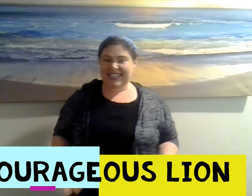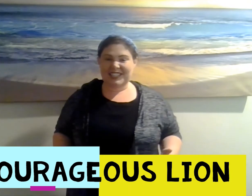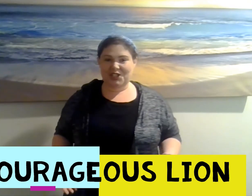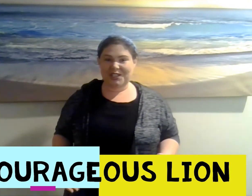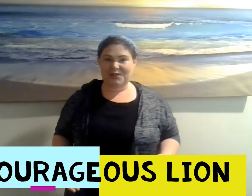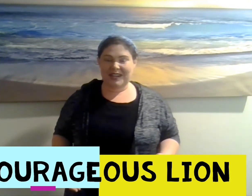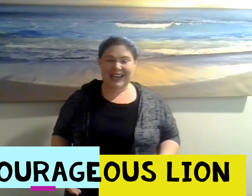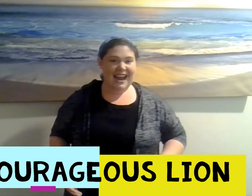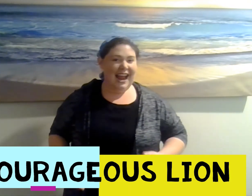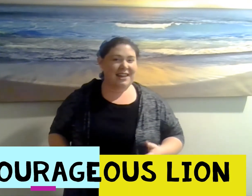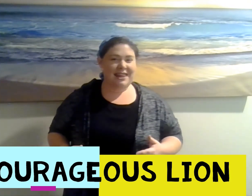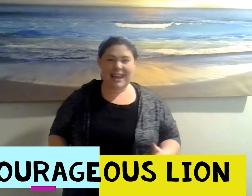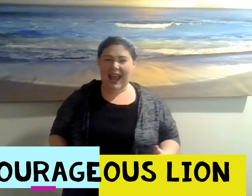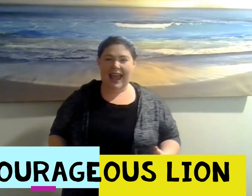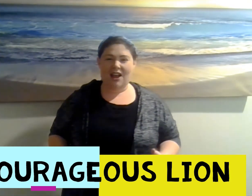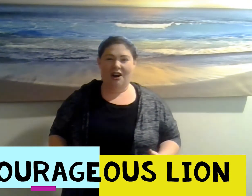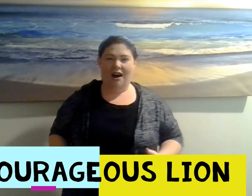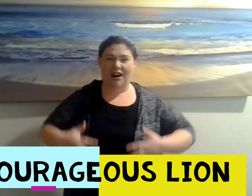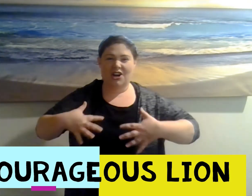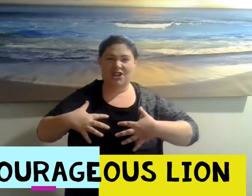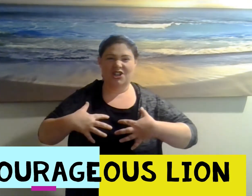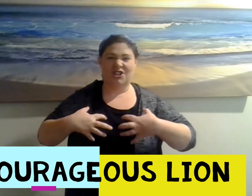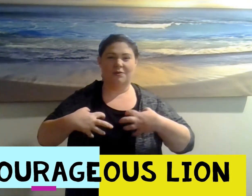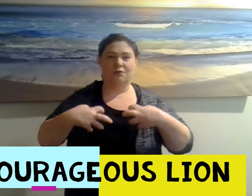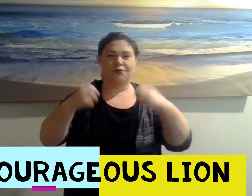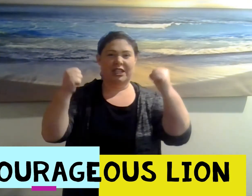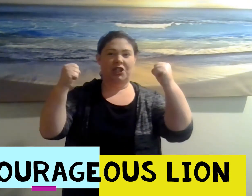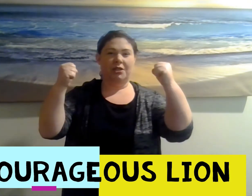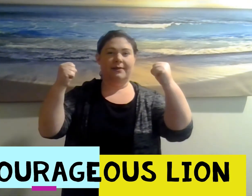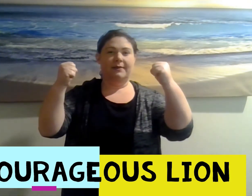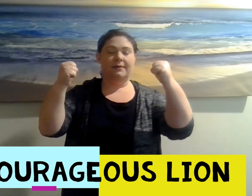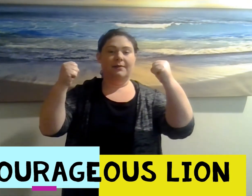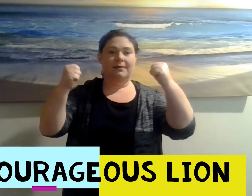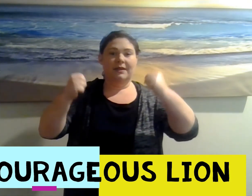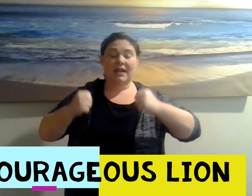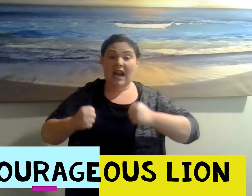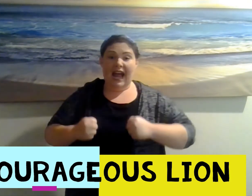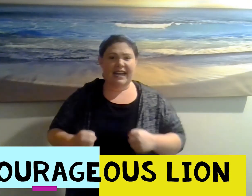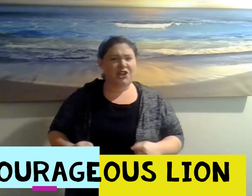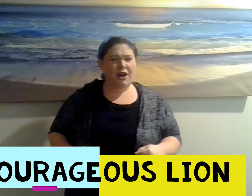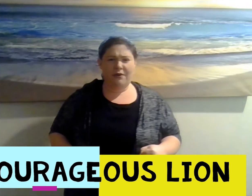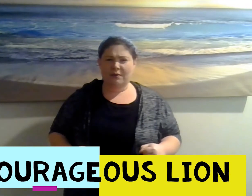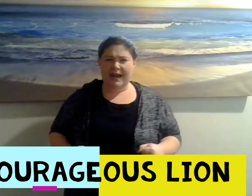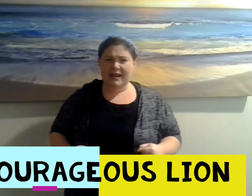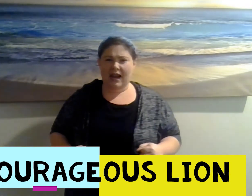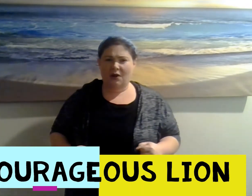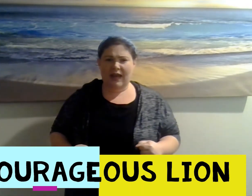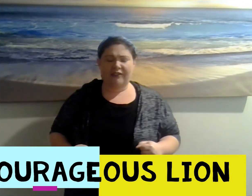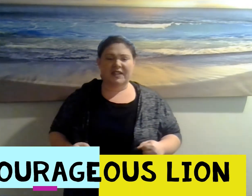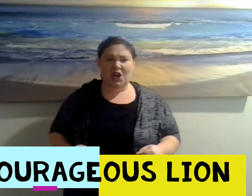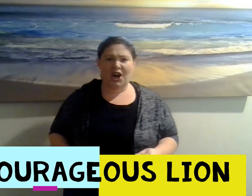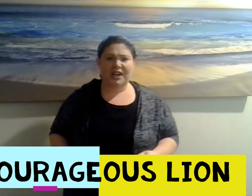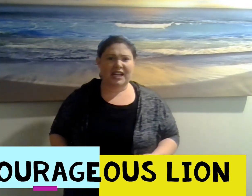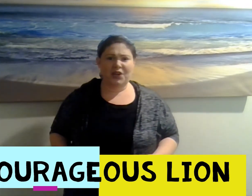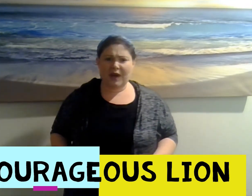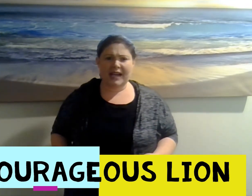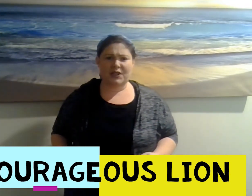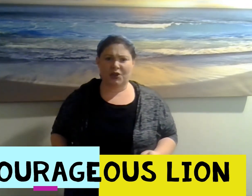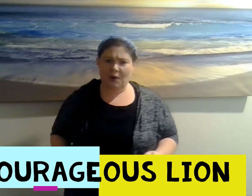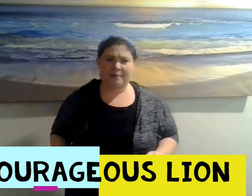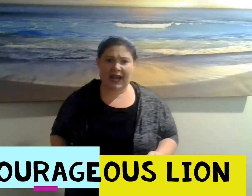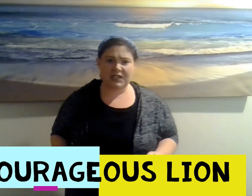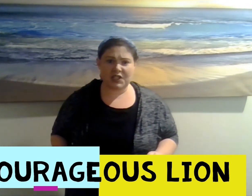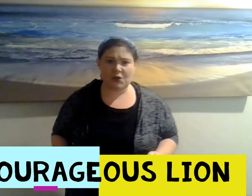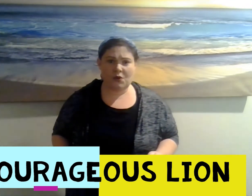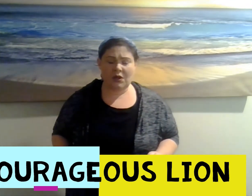got 6 children, and they are courageous. And I know that right now life is hard, and you guys